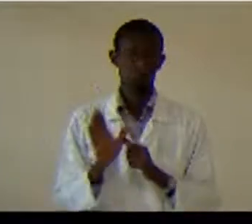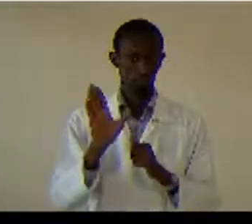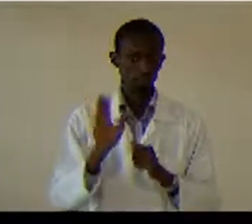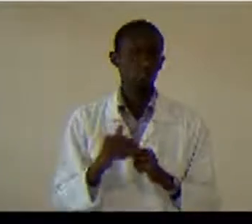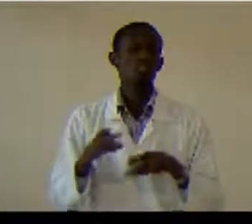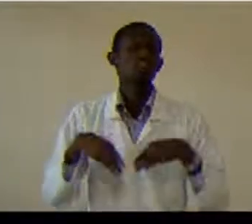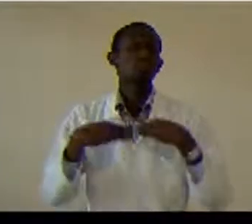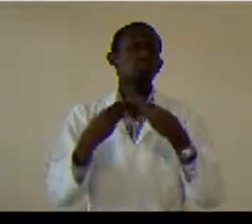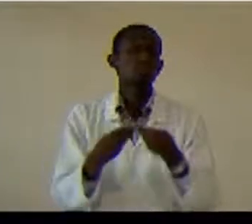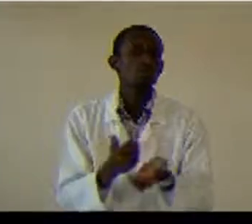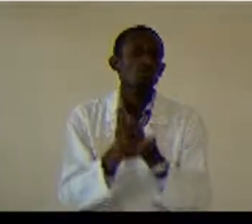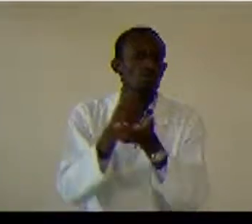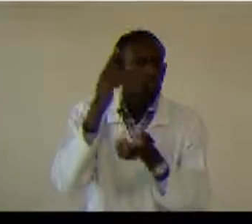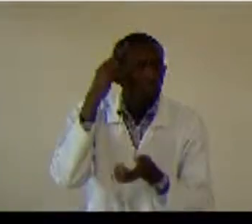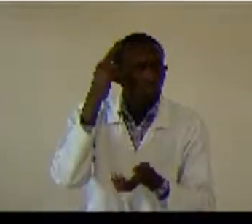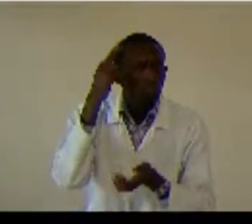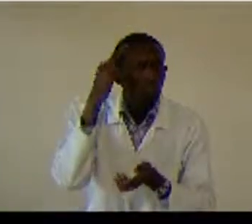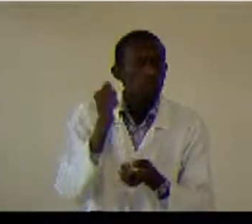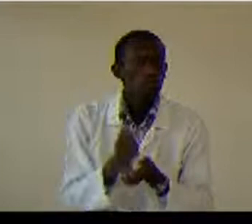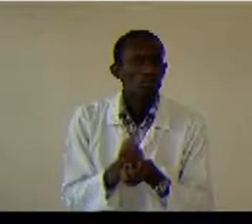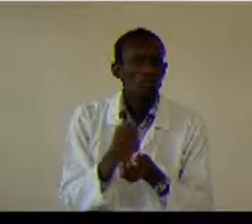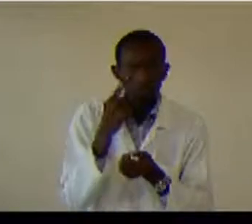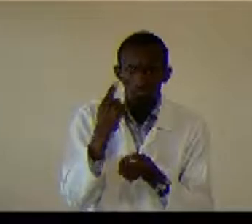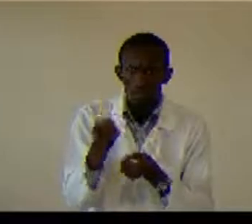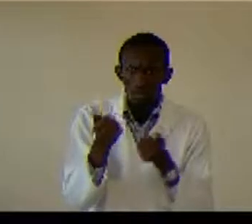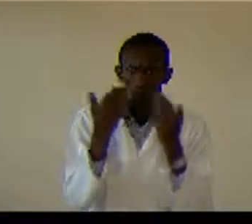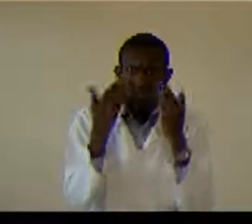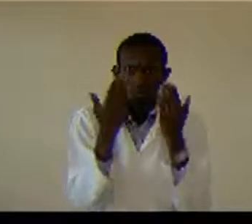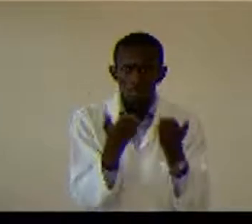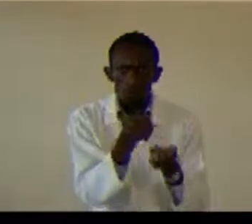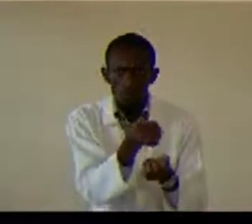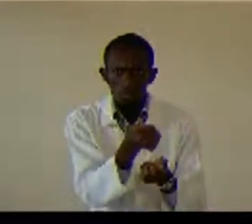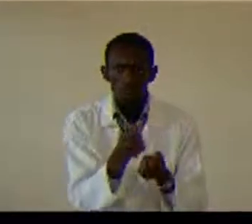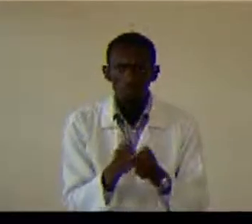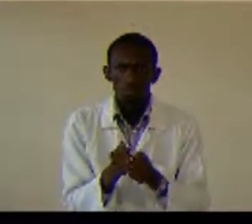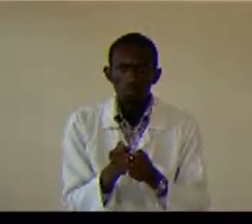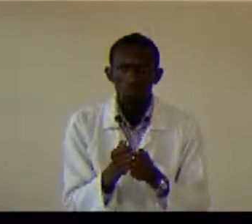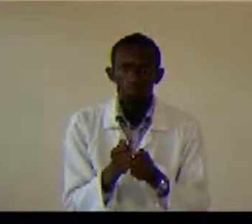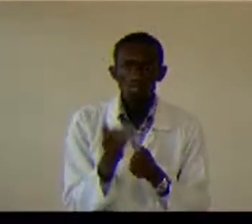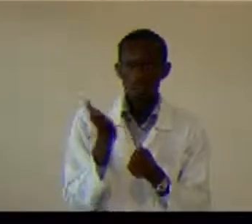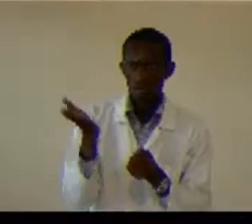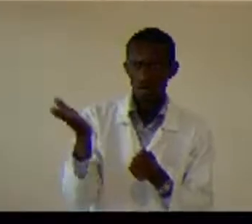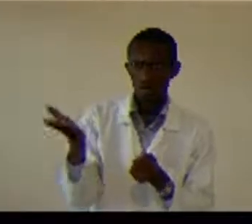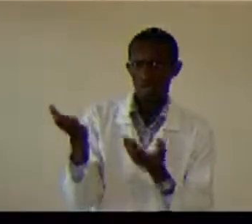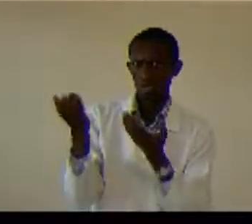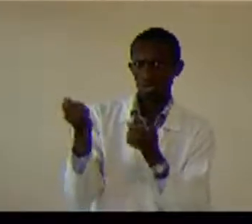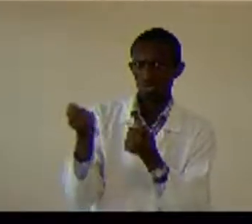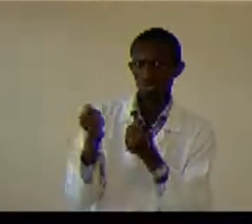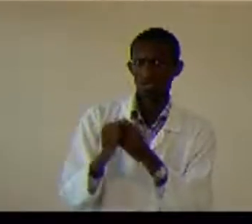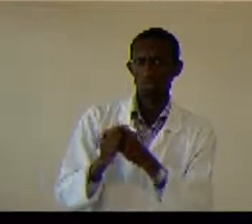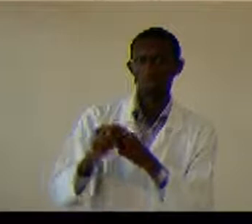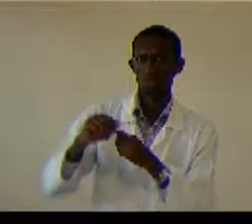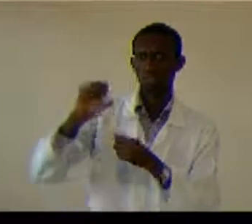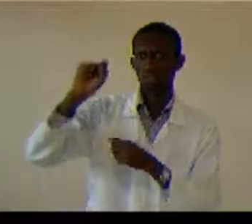this board. Are you able to see what is here? So here we have solid, liquid, and what? And